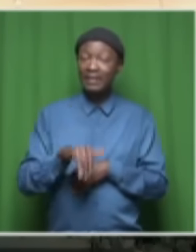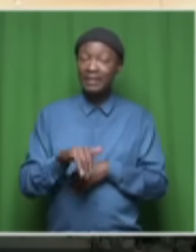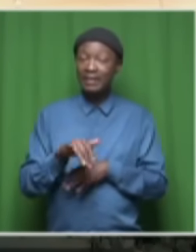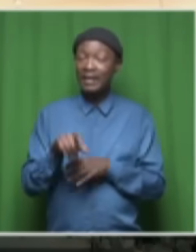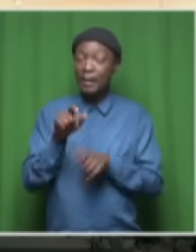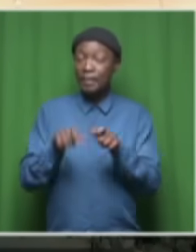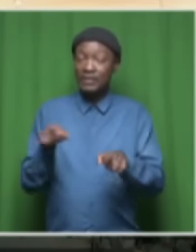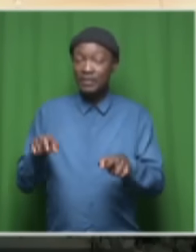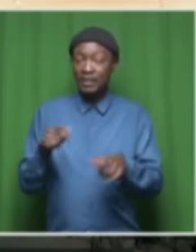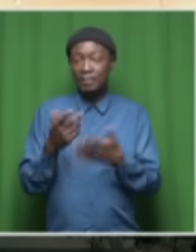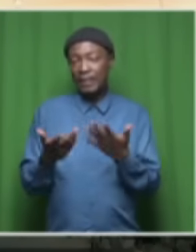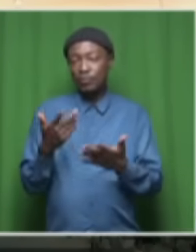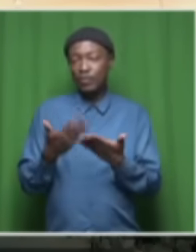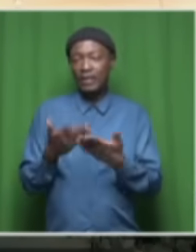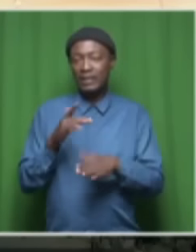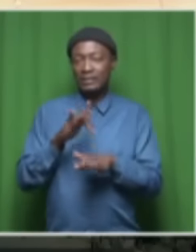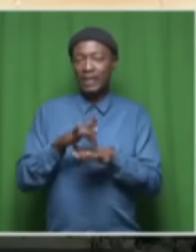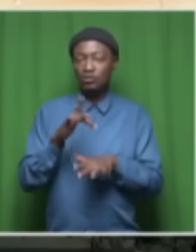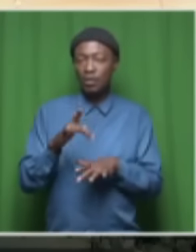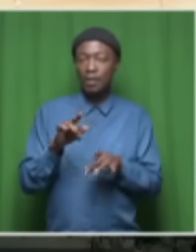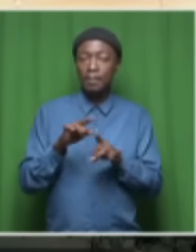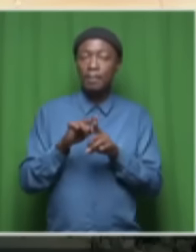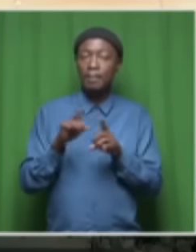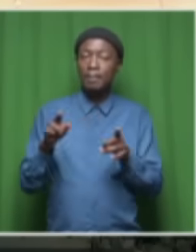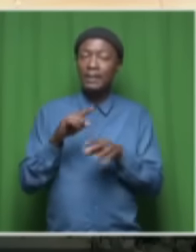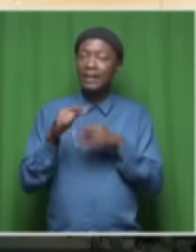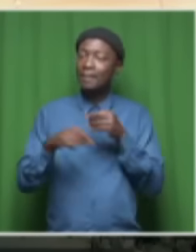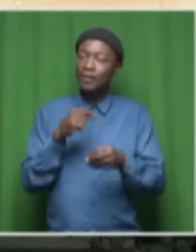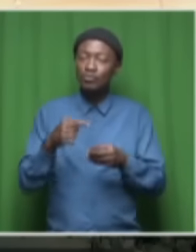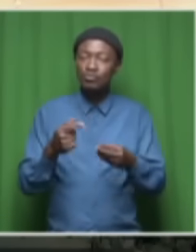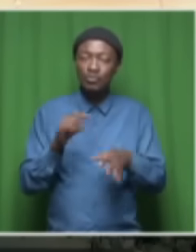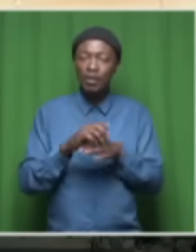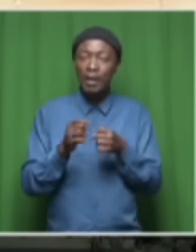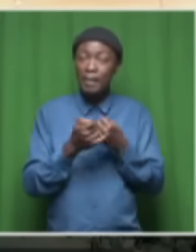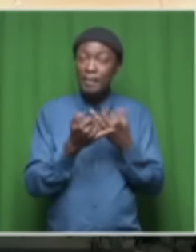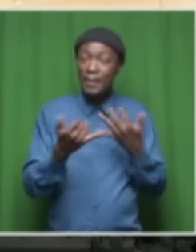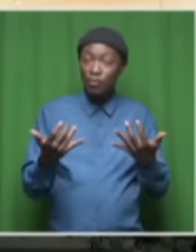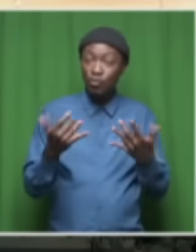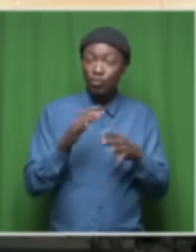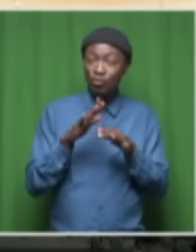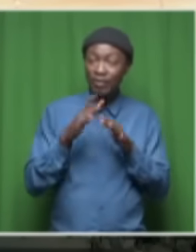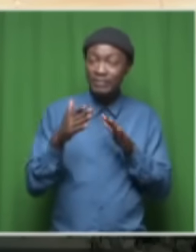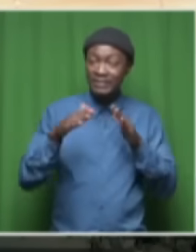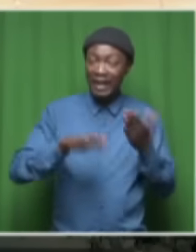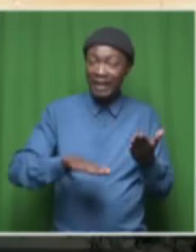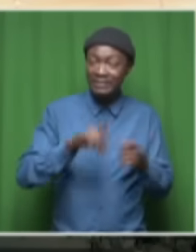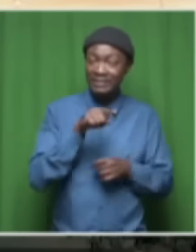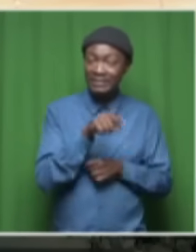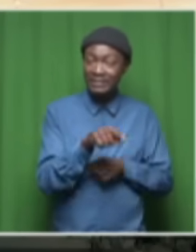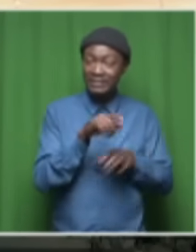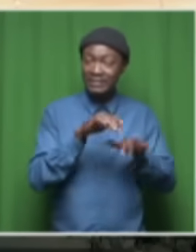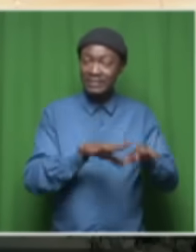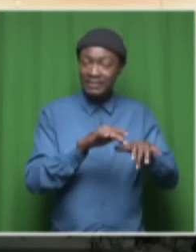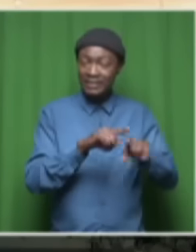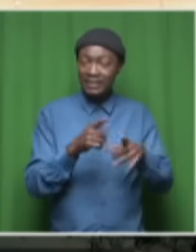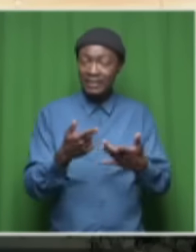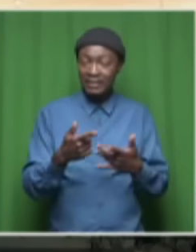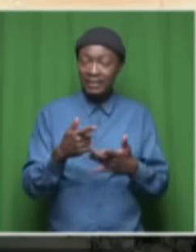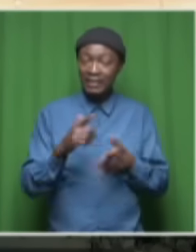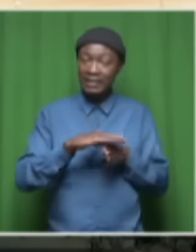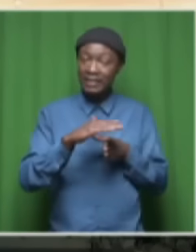can touch on in a moment, but in terms of the amount of people that have died, I mean, I think we're looking at about 5 this past